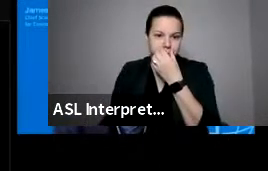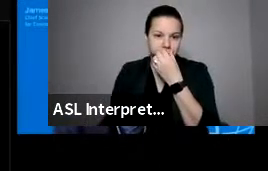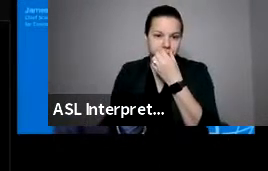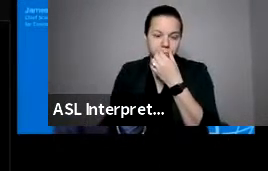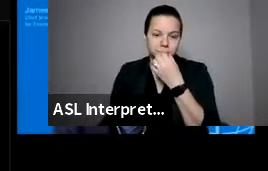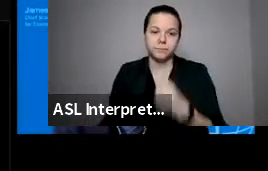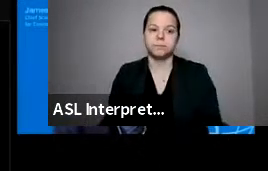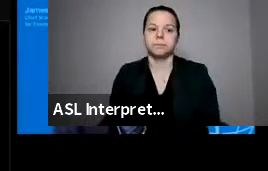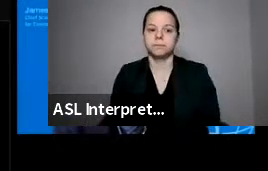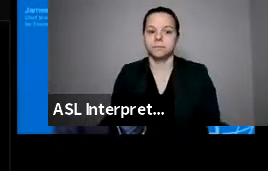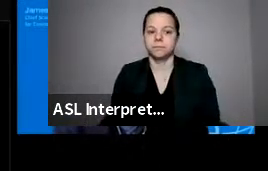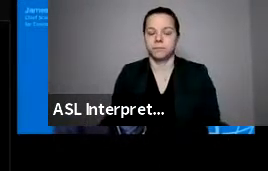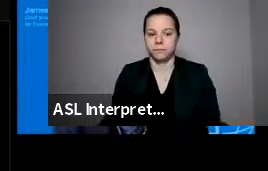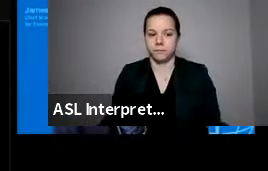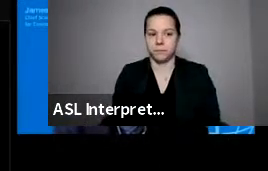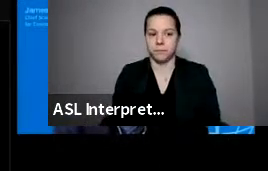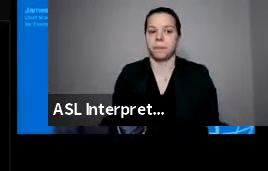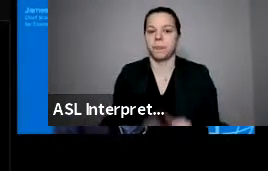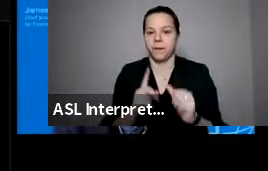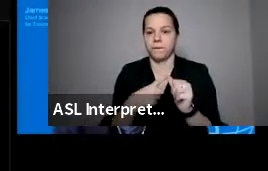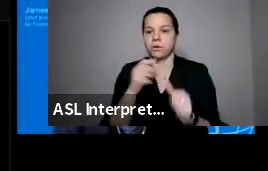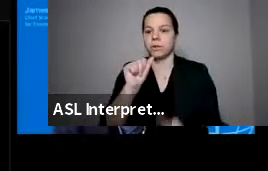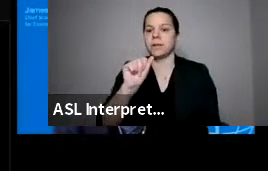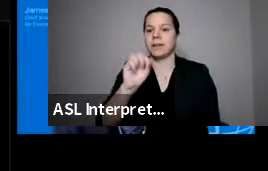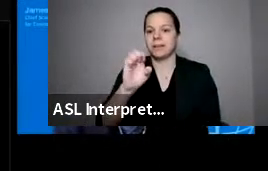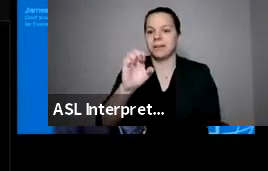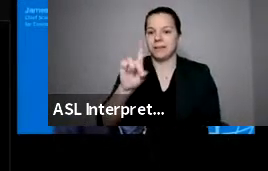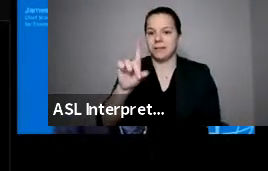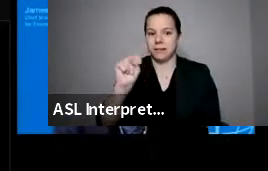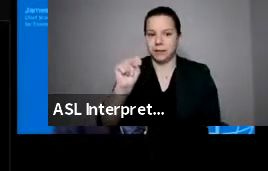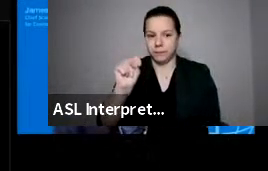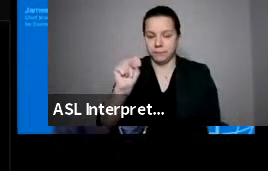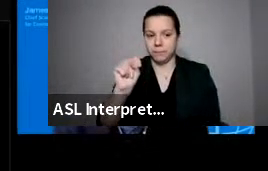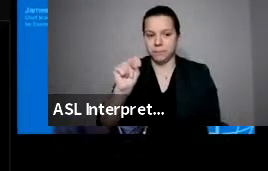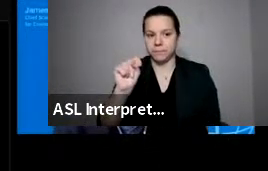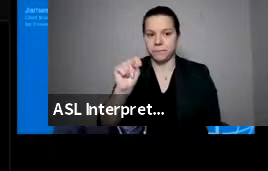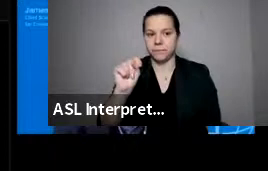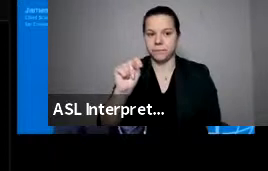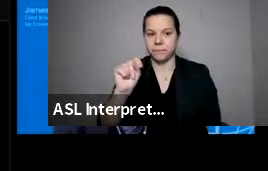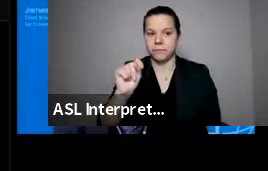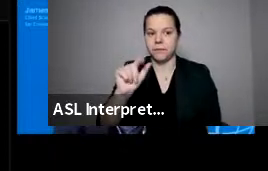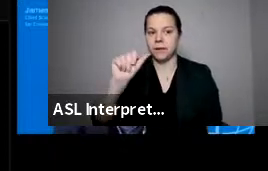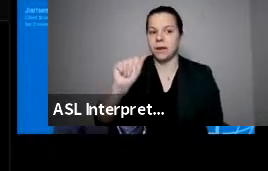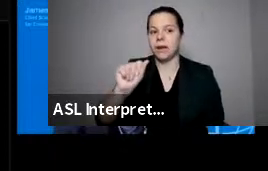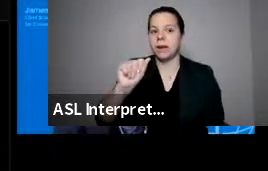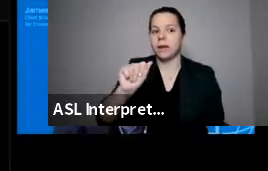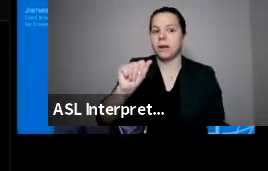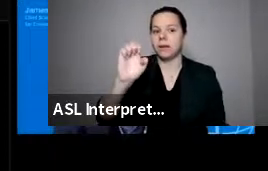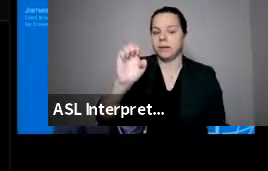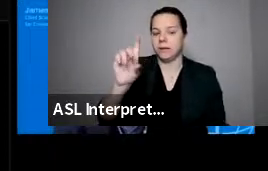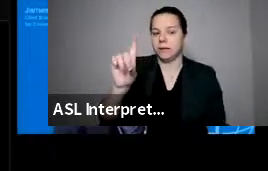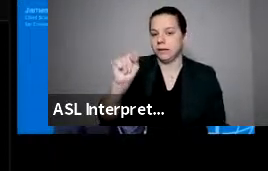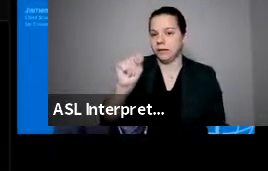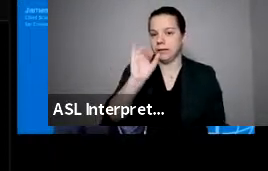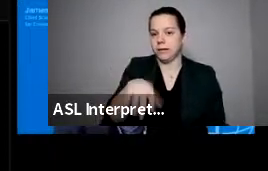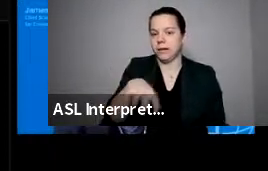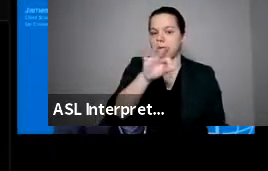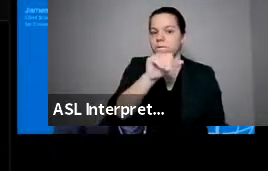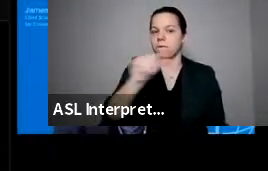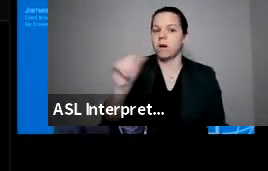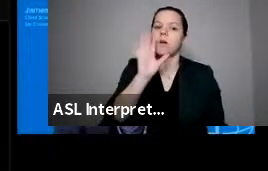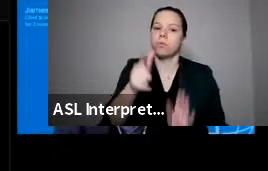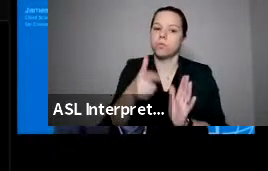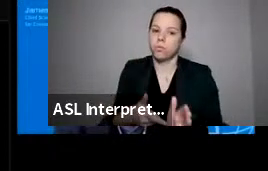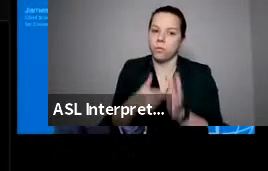So first among these is our Aviation Environmental Design Tool. AEDT is FAA's required noise and